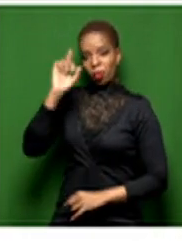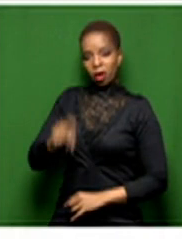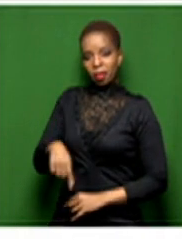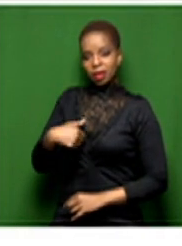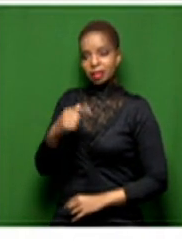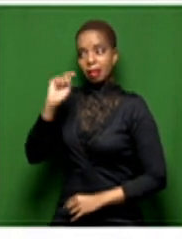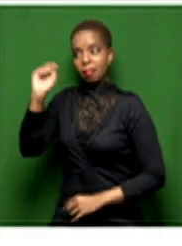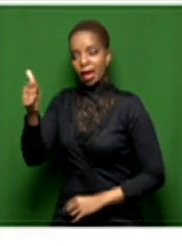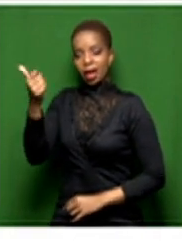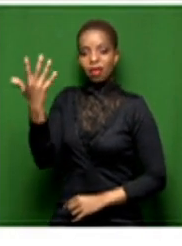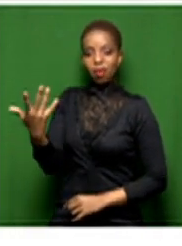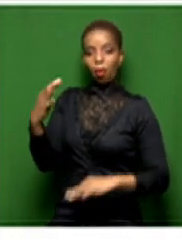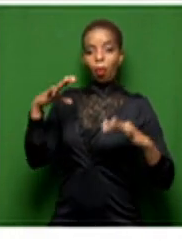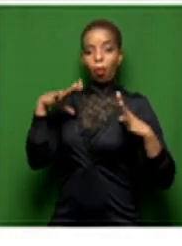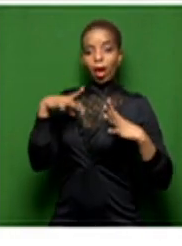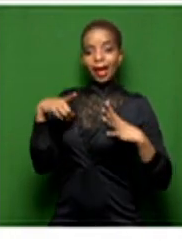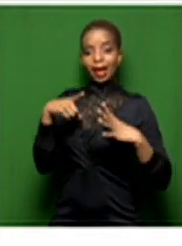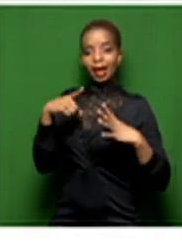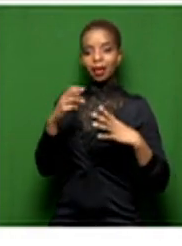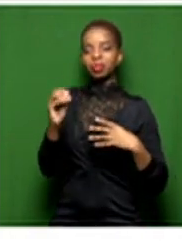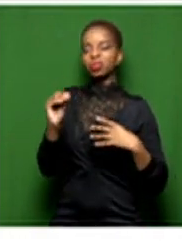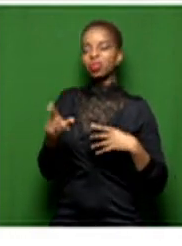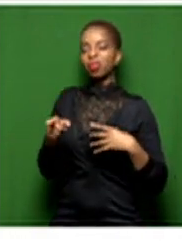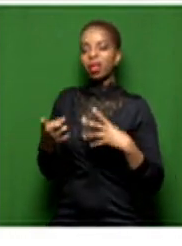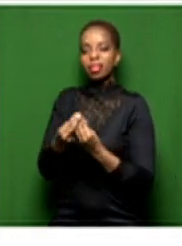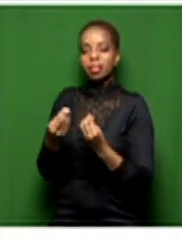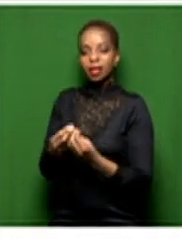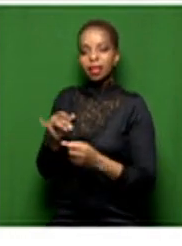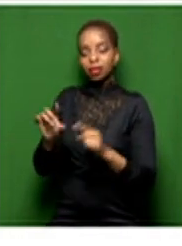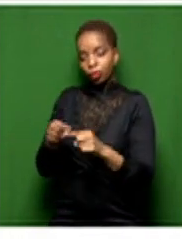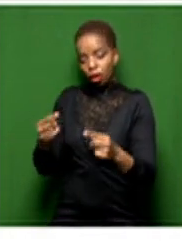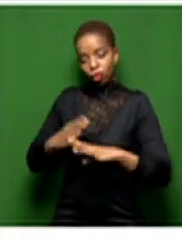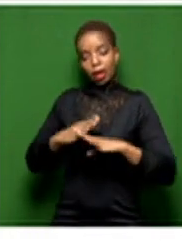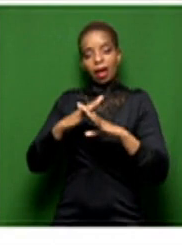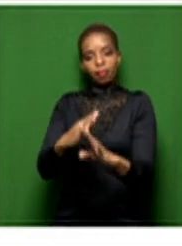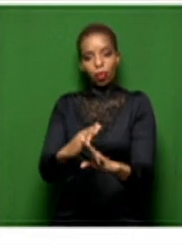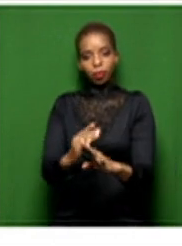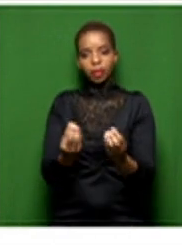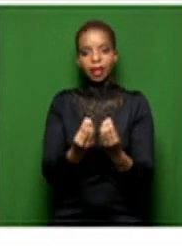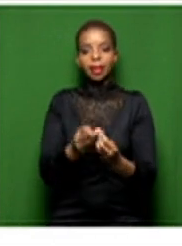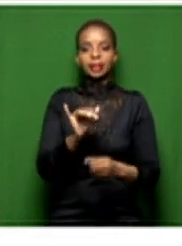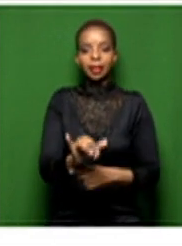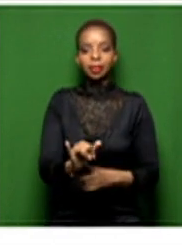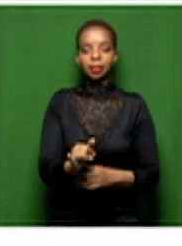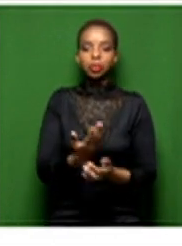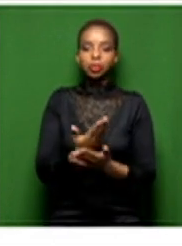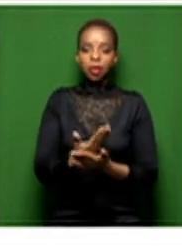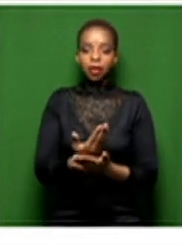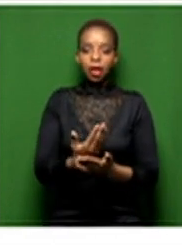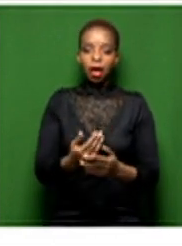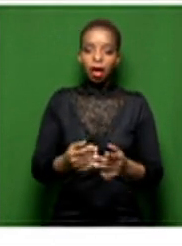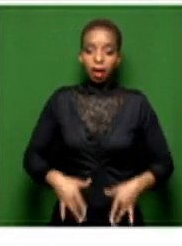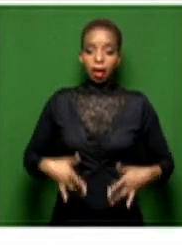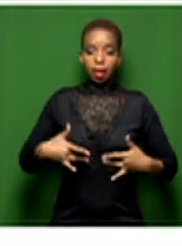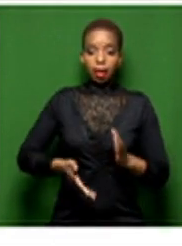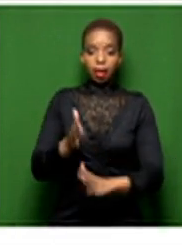Now, debts must be debts that make reason, you know, things that you cannot afford and that you cannot do or make life without.